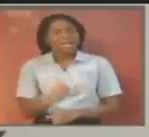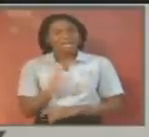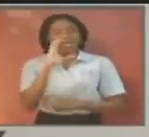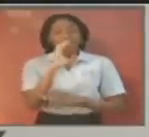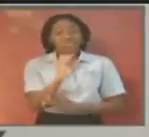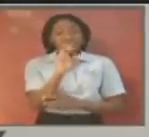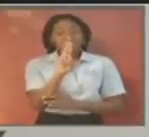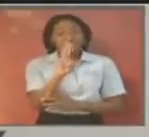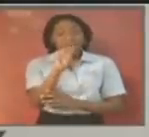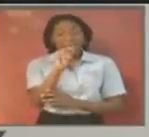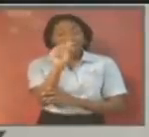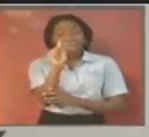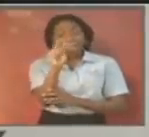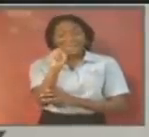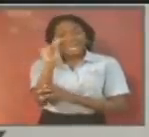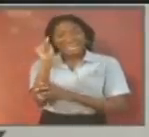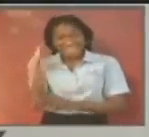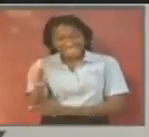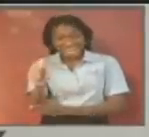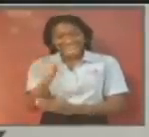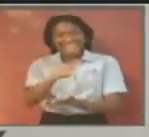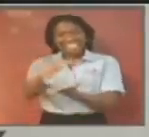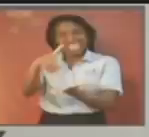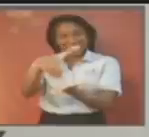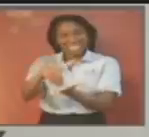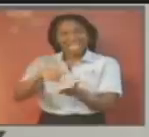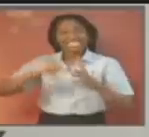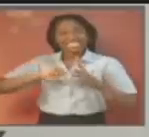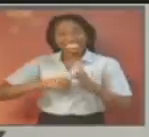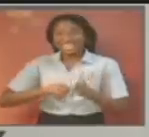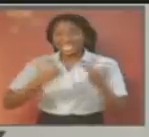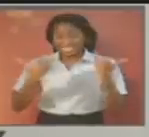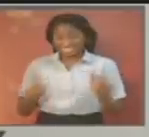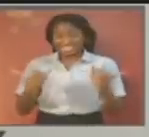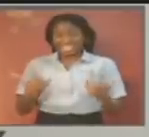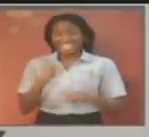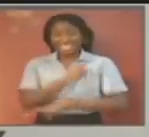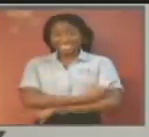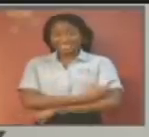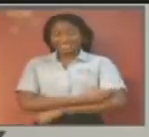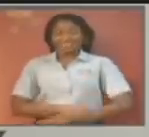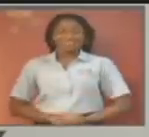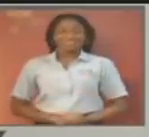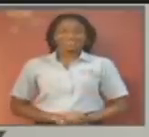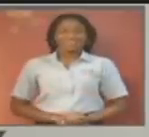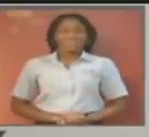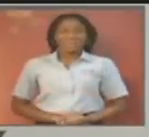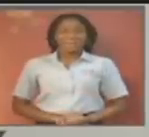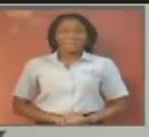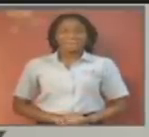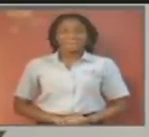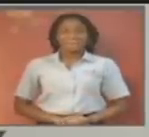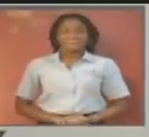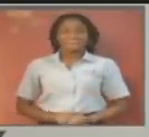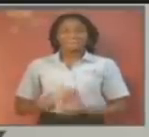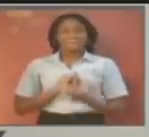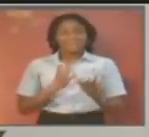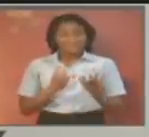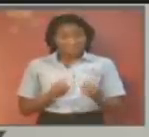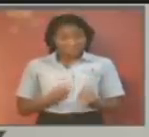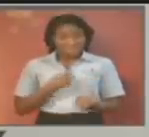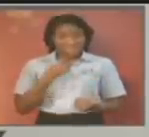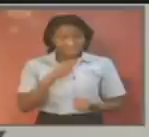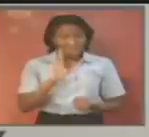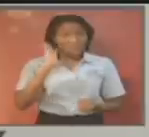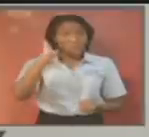Kumana Outreach Center starting from today. I want to note that you will receive a